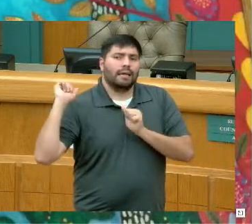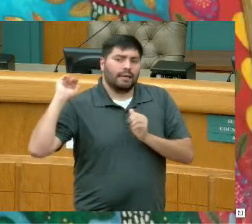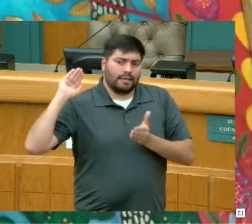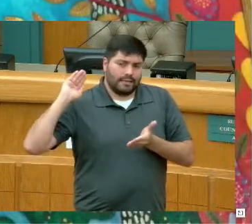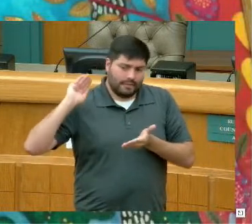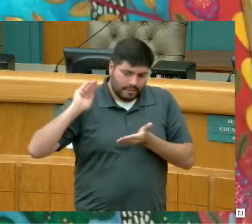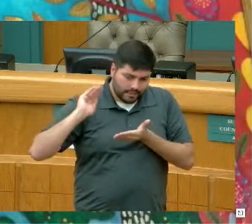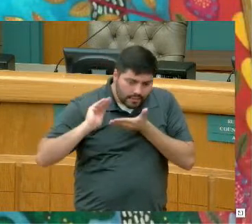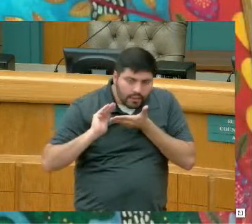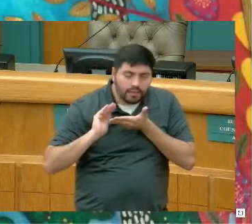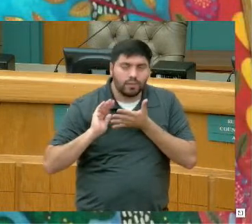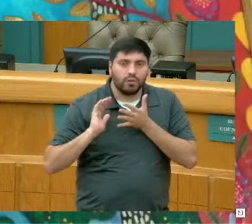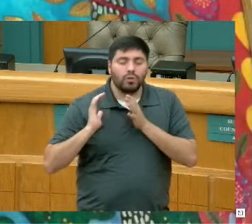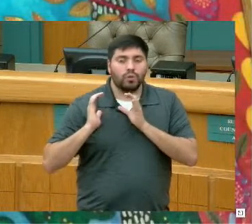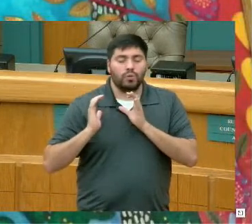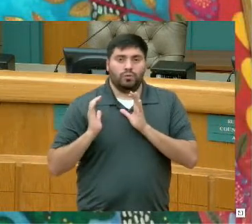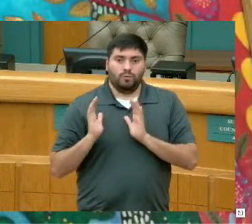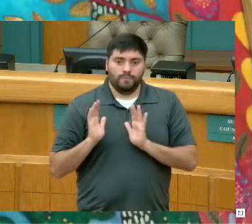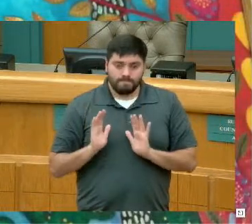inside our hospitals.